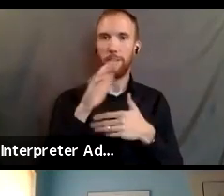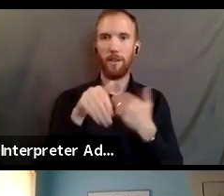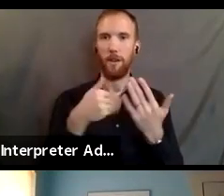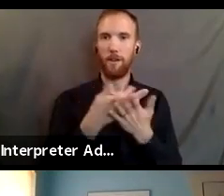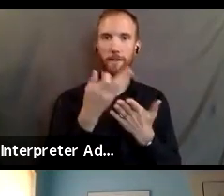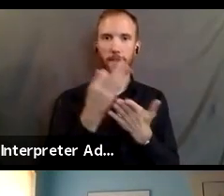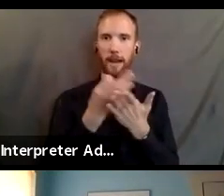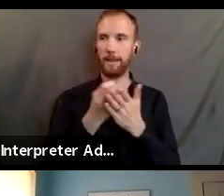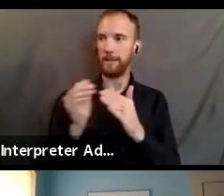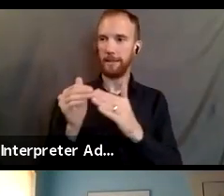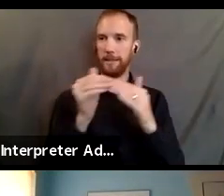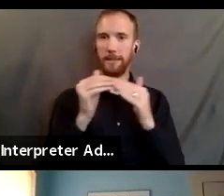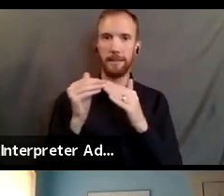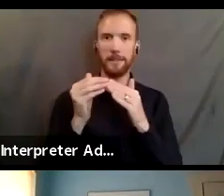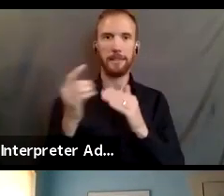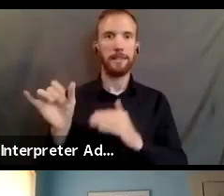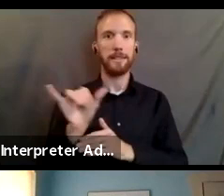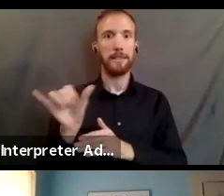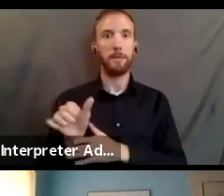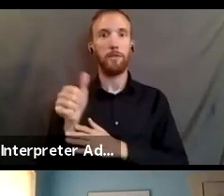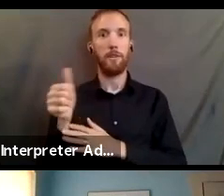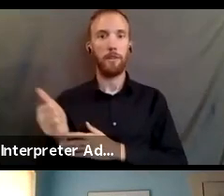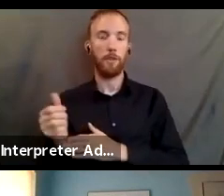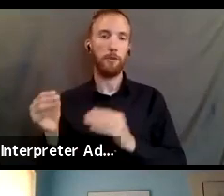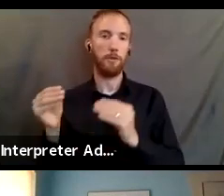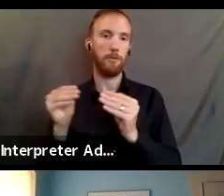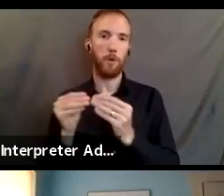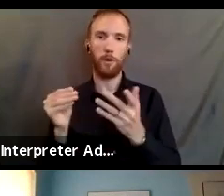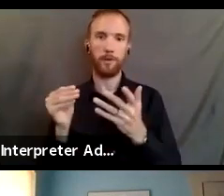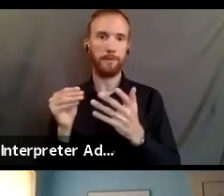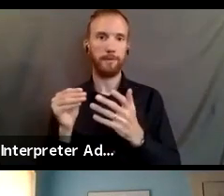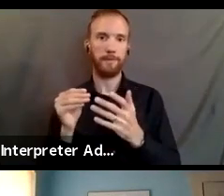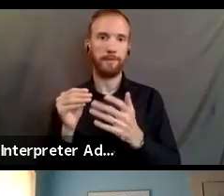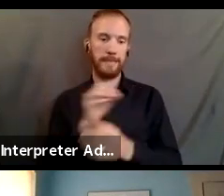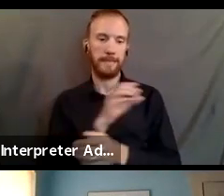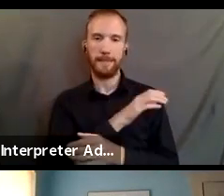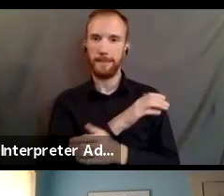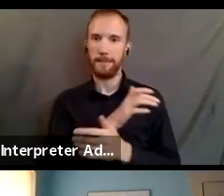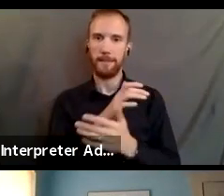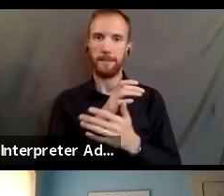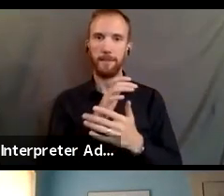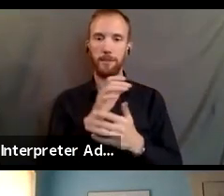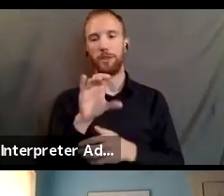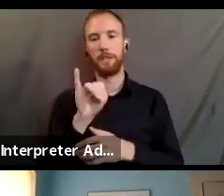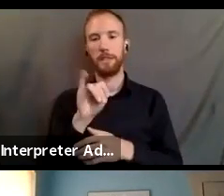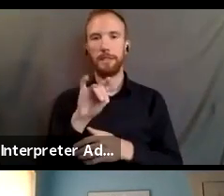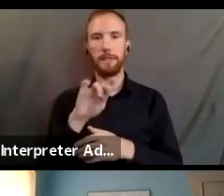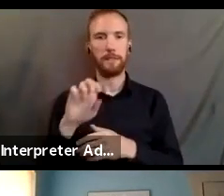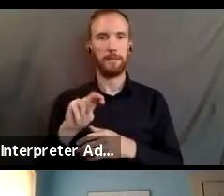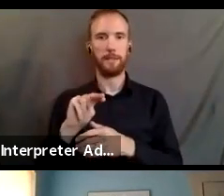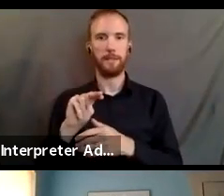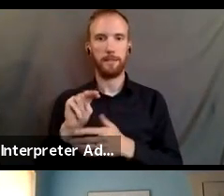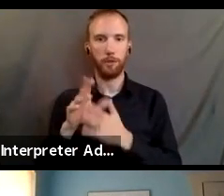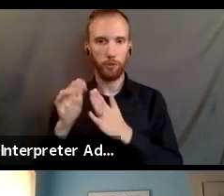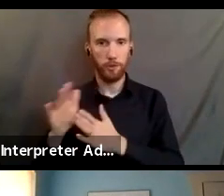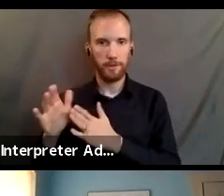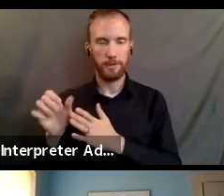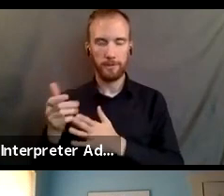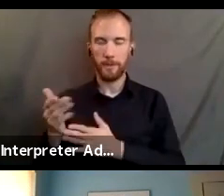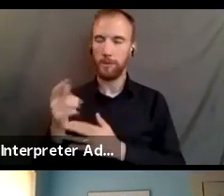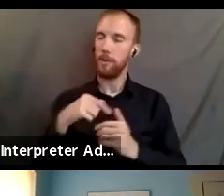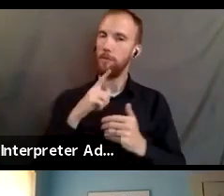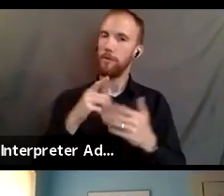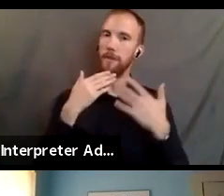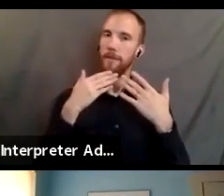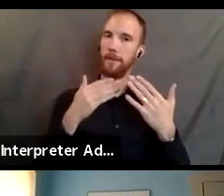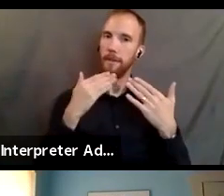students so this is a very great help and i really love this kind of this scholarship and i'm very thankful and grateful to